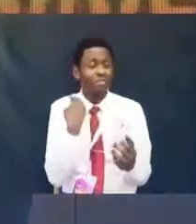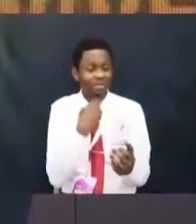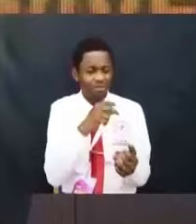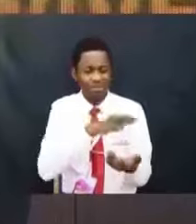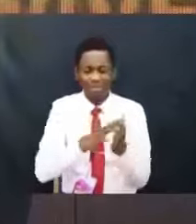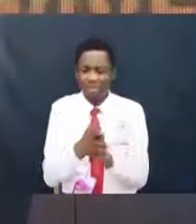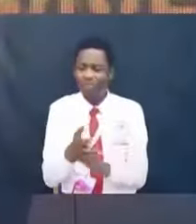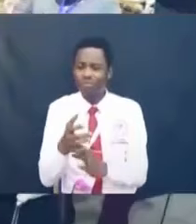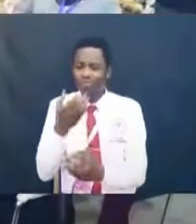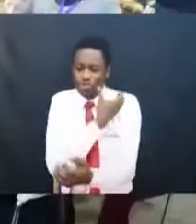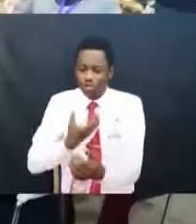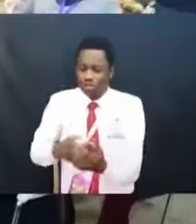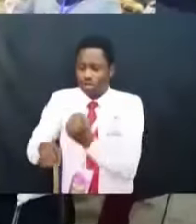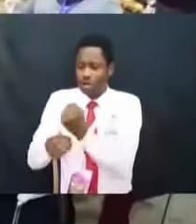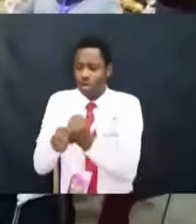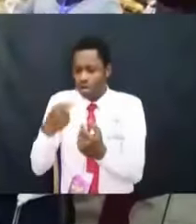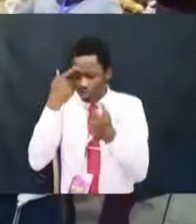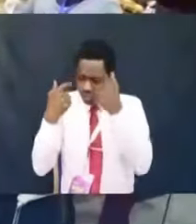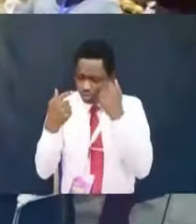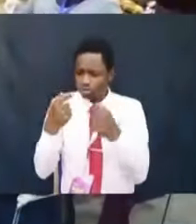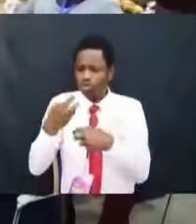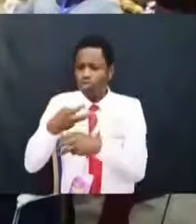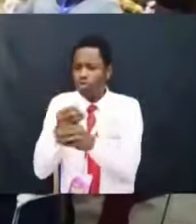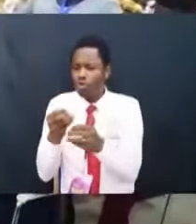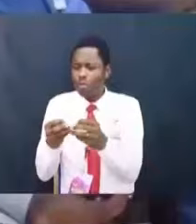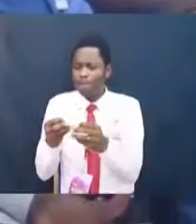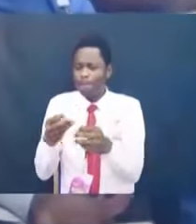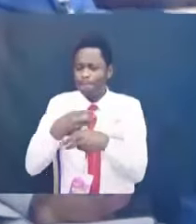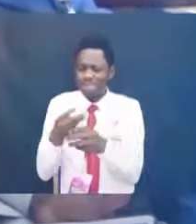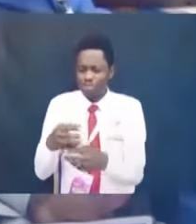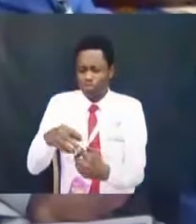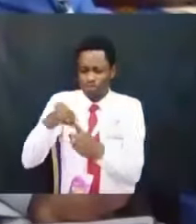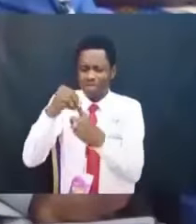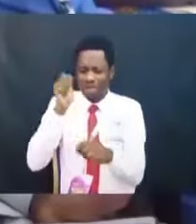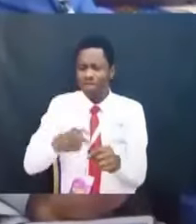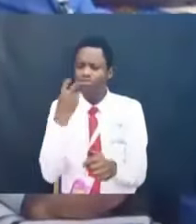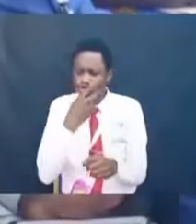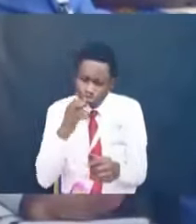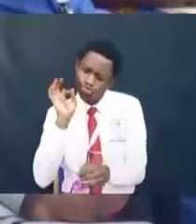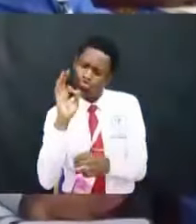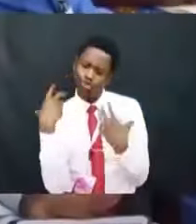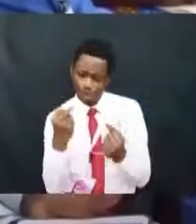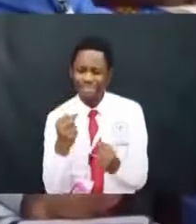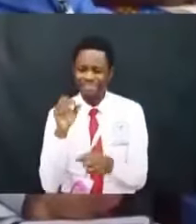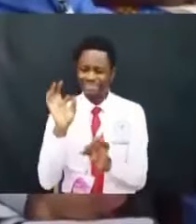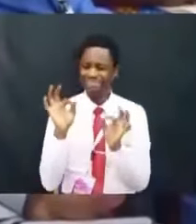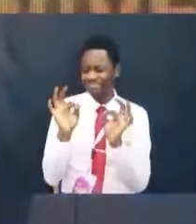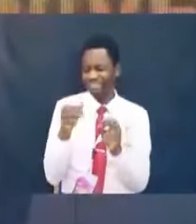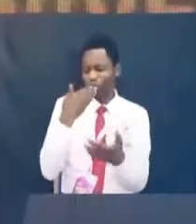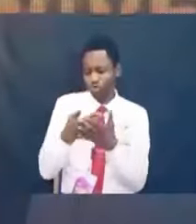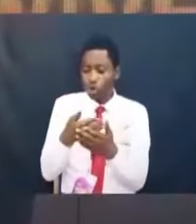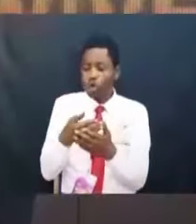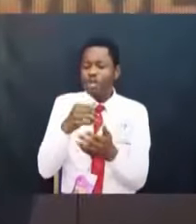palace, because that is who God has made us, Yekasa. So the fact that somebody can preach well doesn't